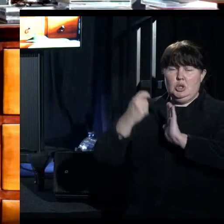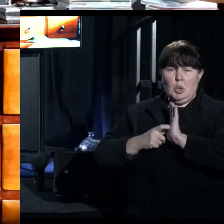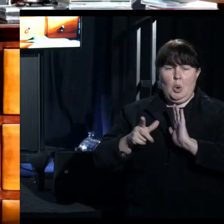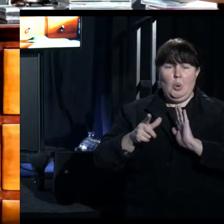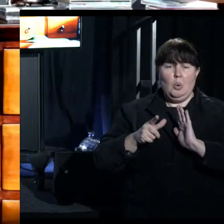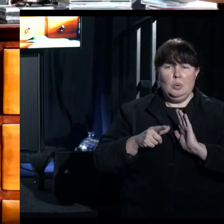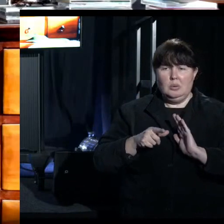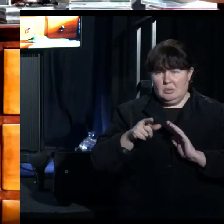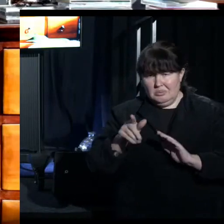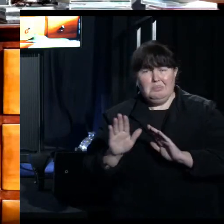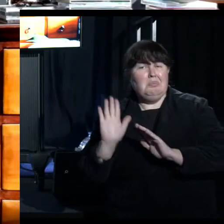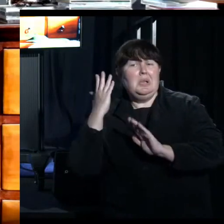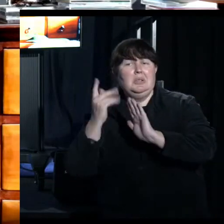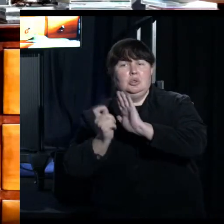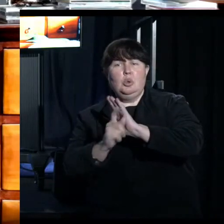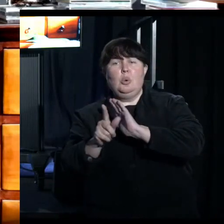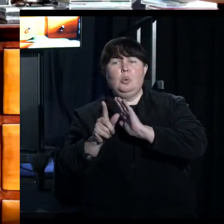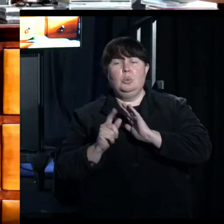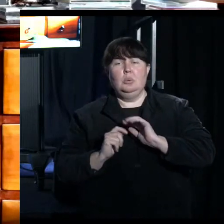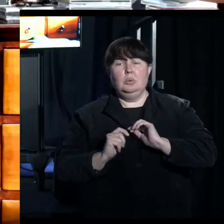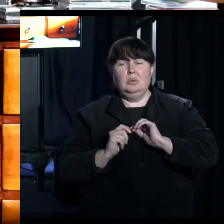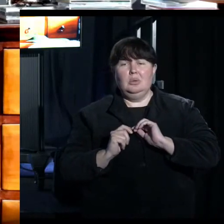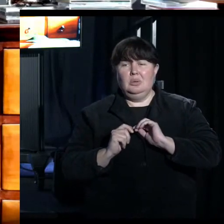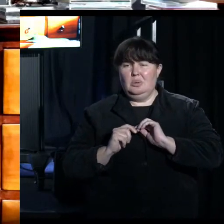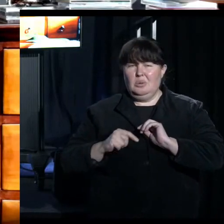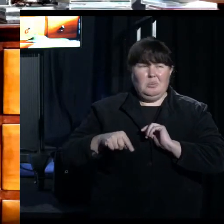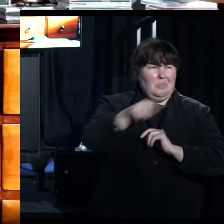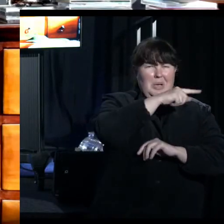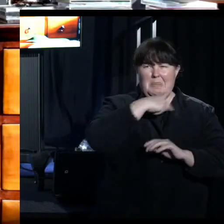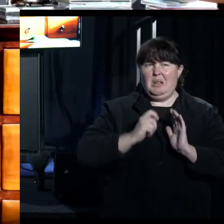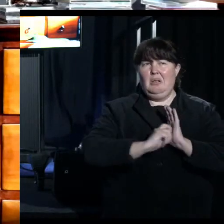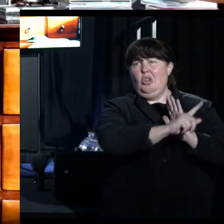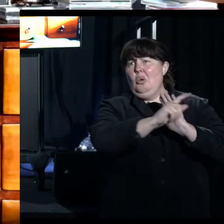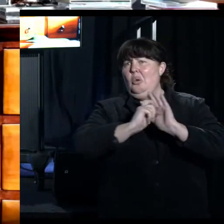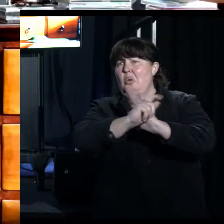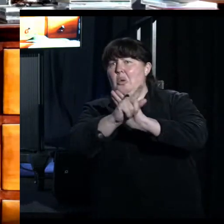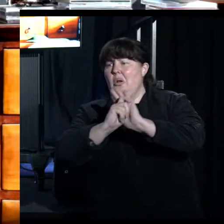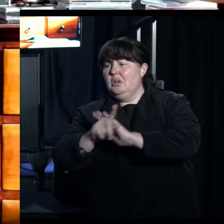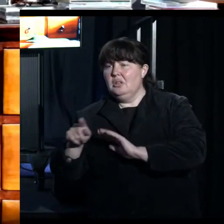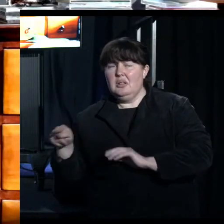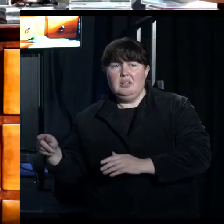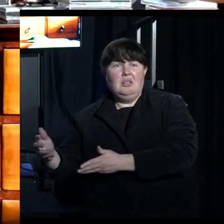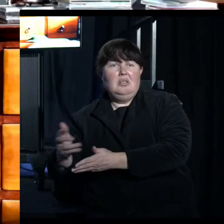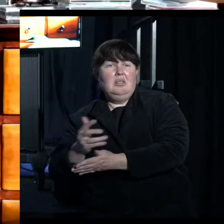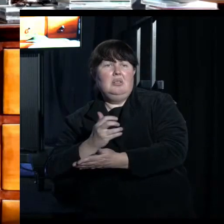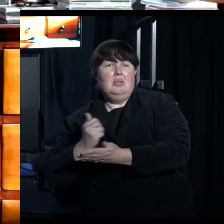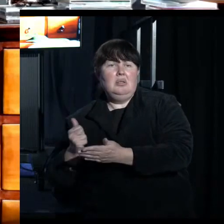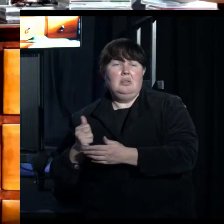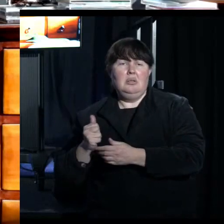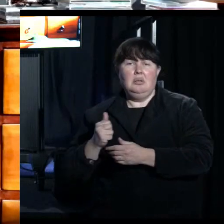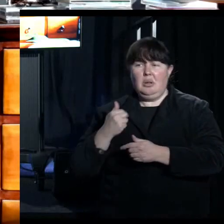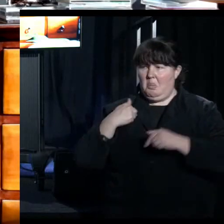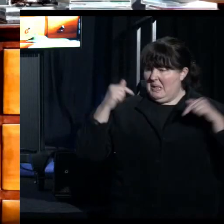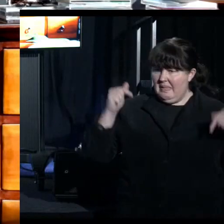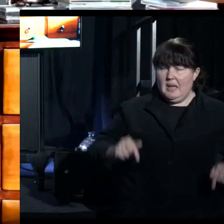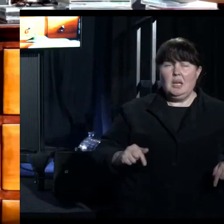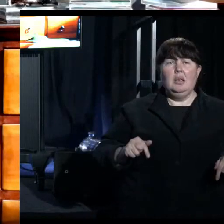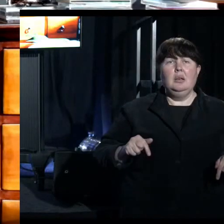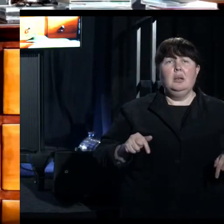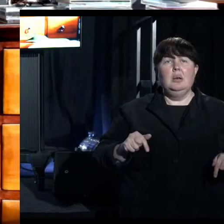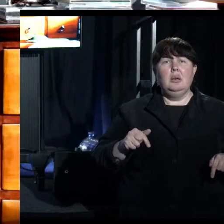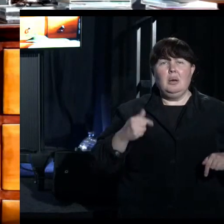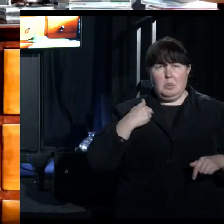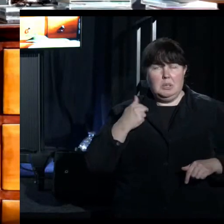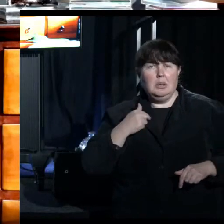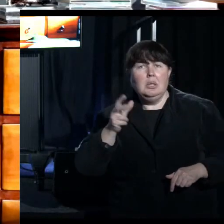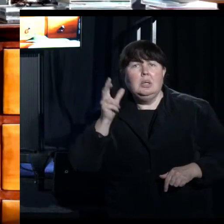listening. I saw them selling. I saw them bidding. They were listening. I was listening. They were bidding.